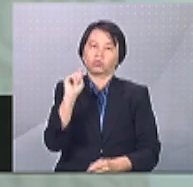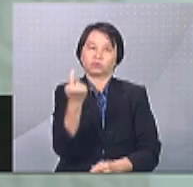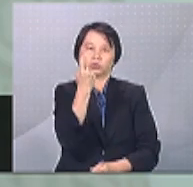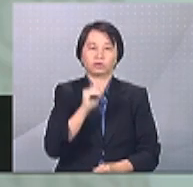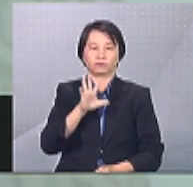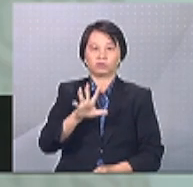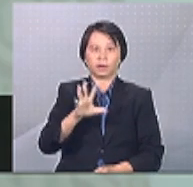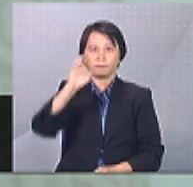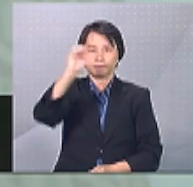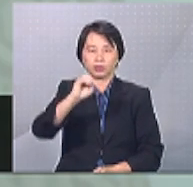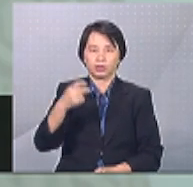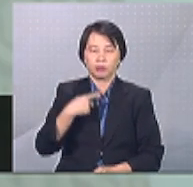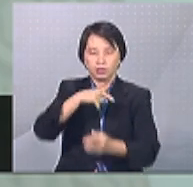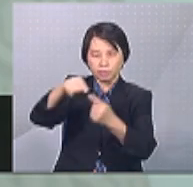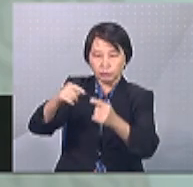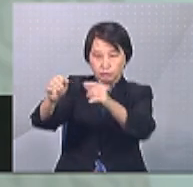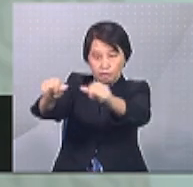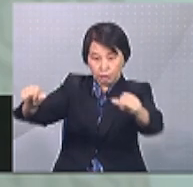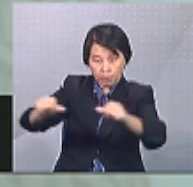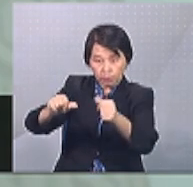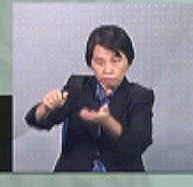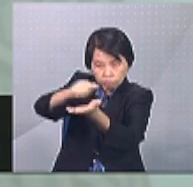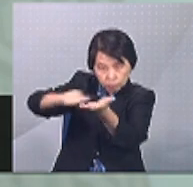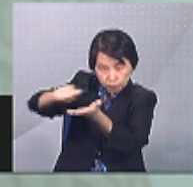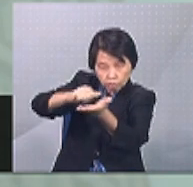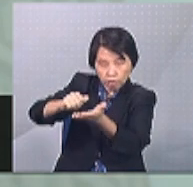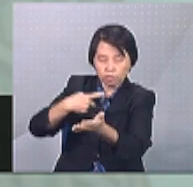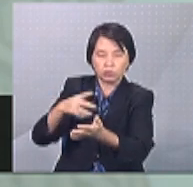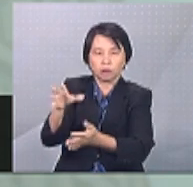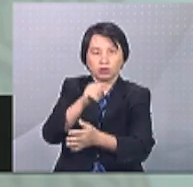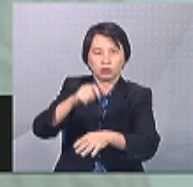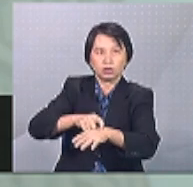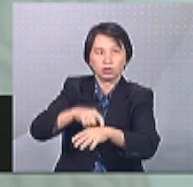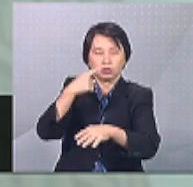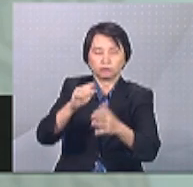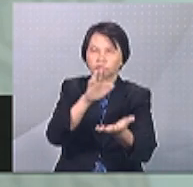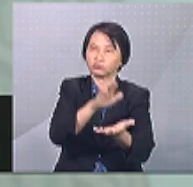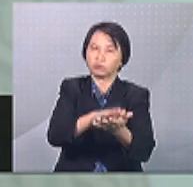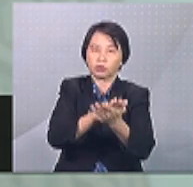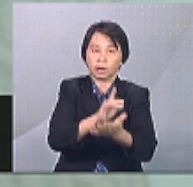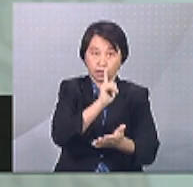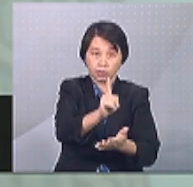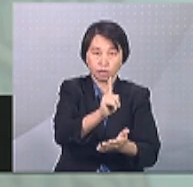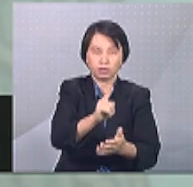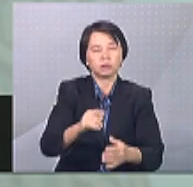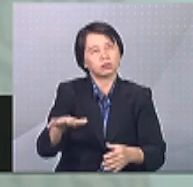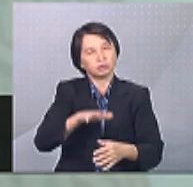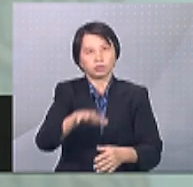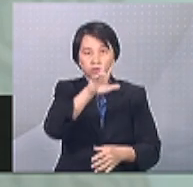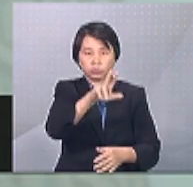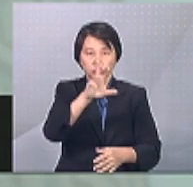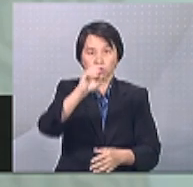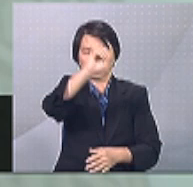But we realize that when we screen this area, our uptakes about for the Tafis group is about 3%.